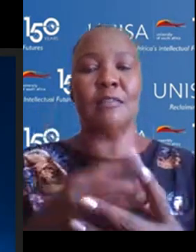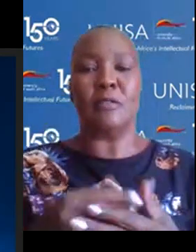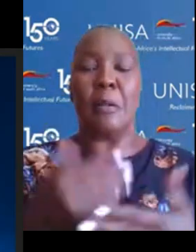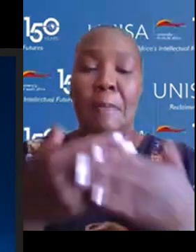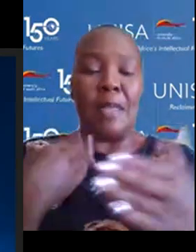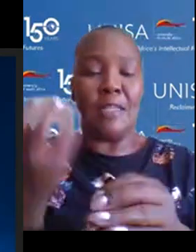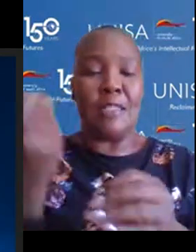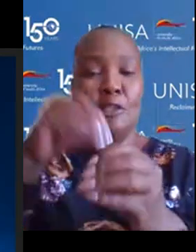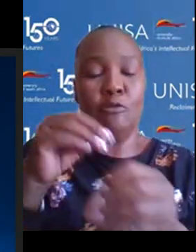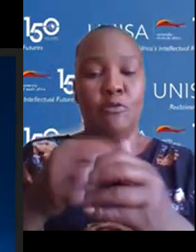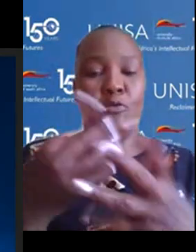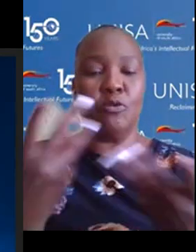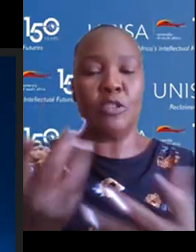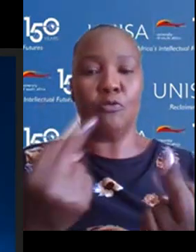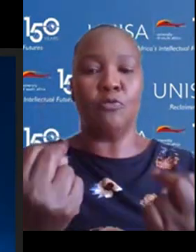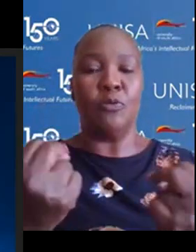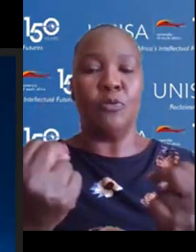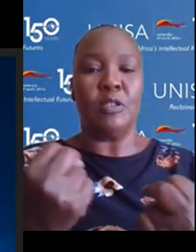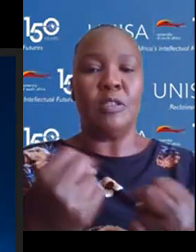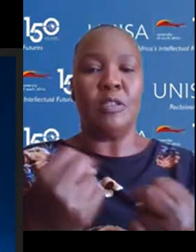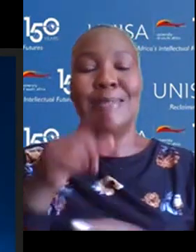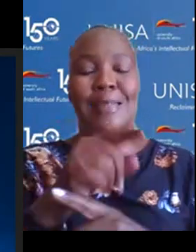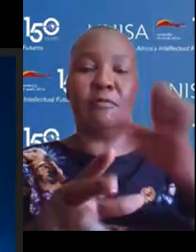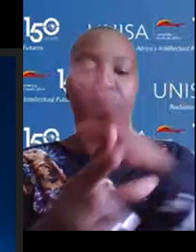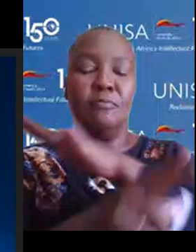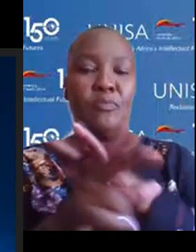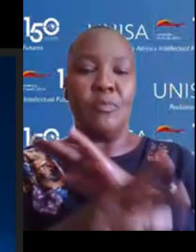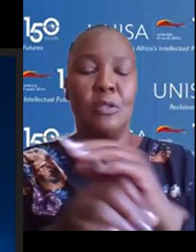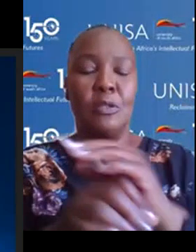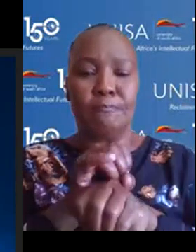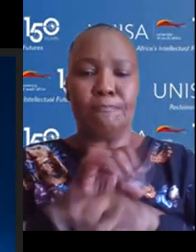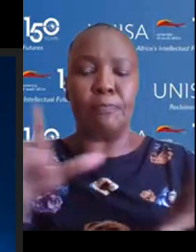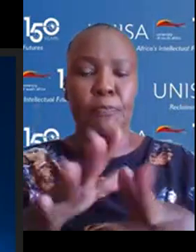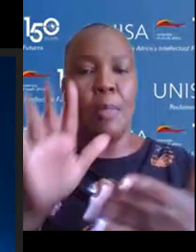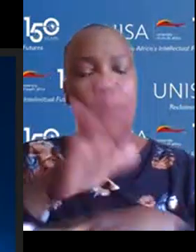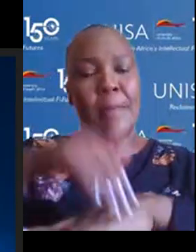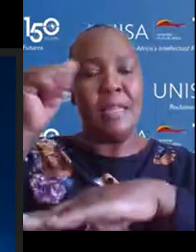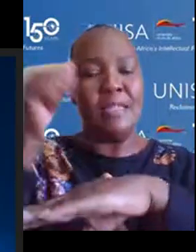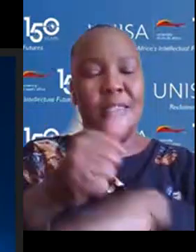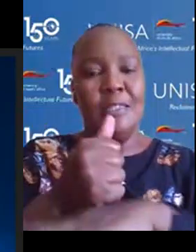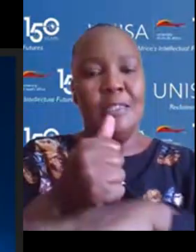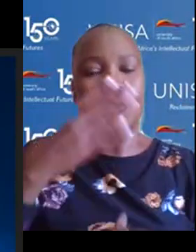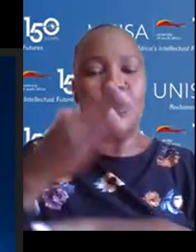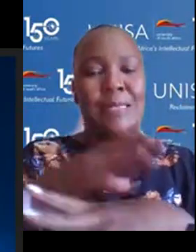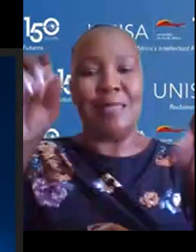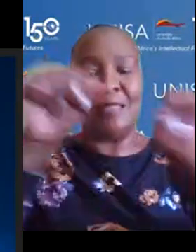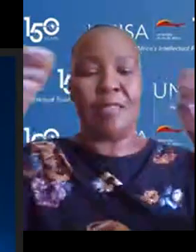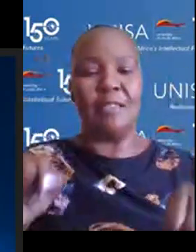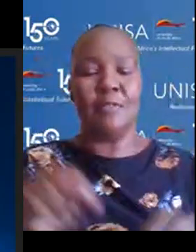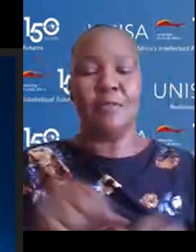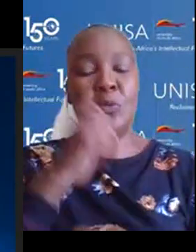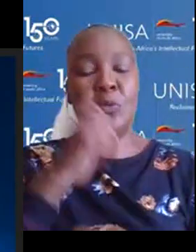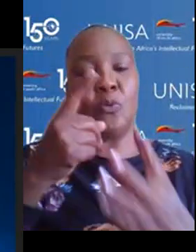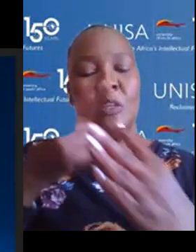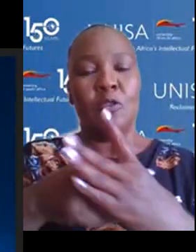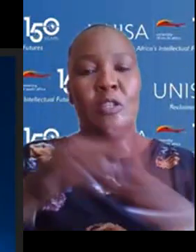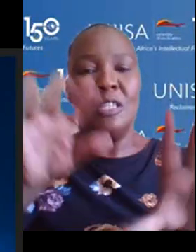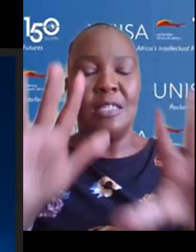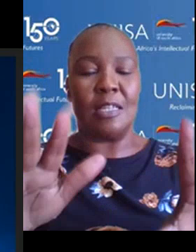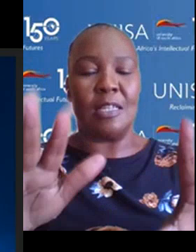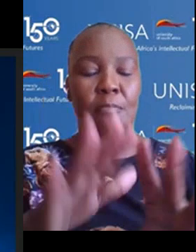on most new devices. In this video, we will explore the basics of working with an operating system. We'll use the Windows 10 operating system